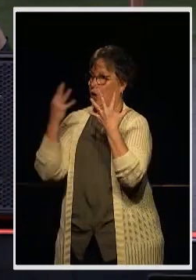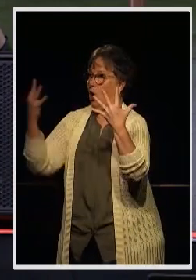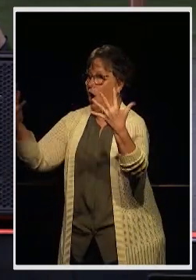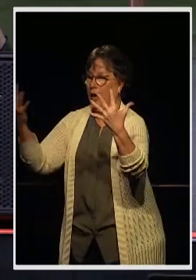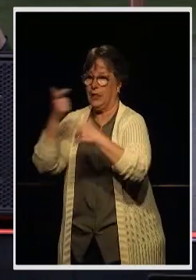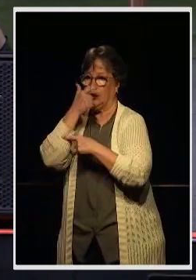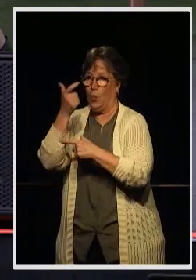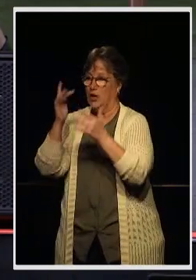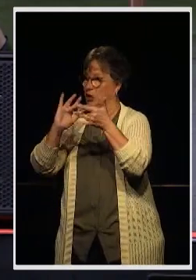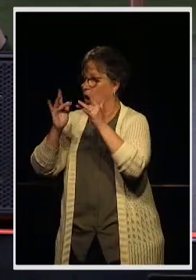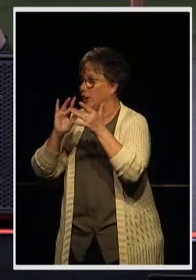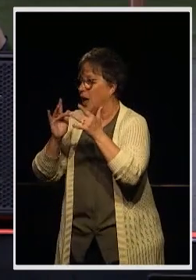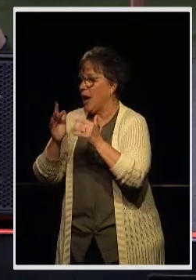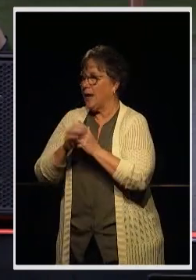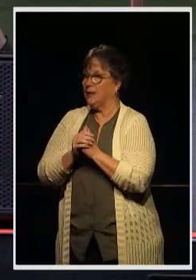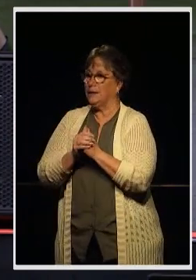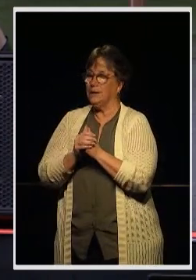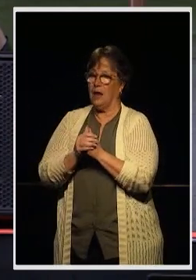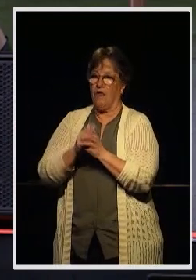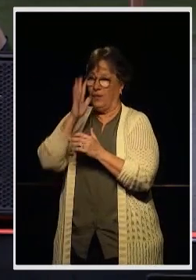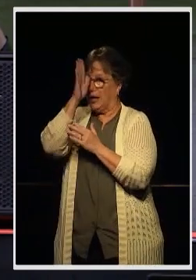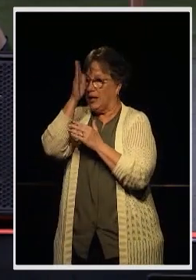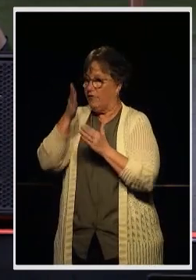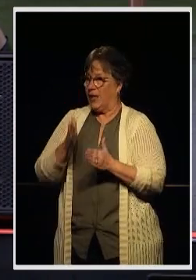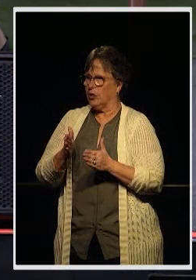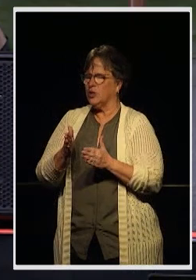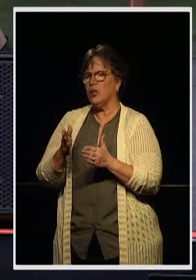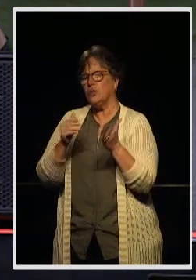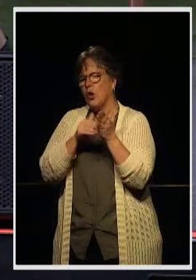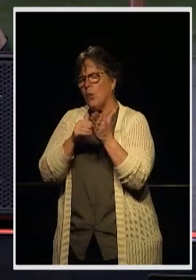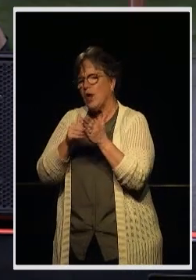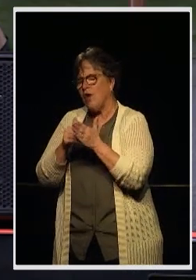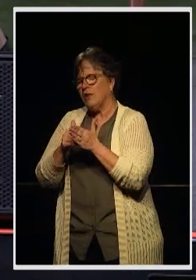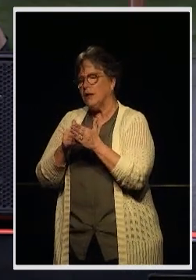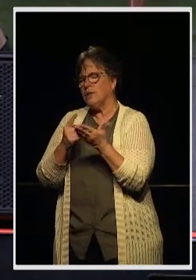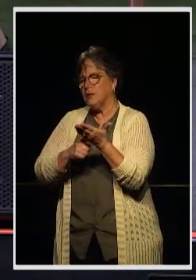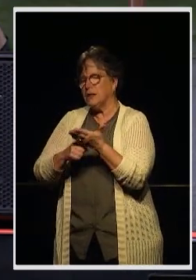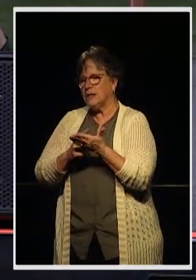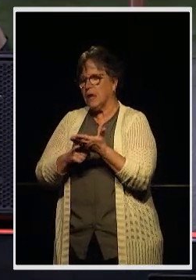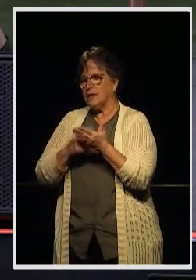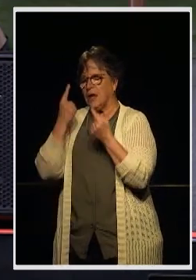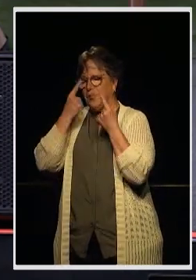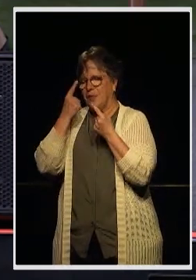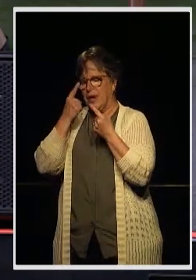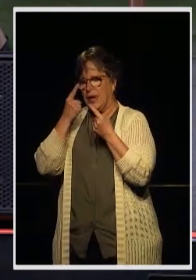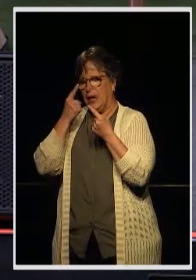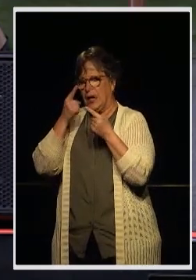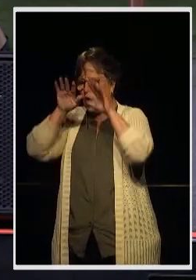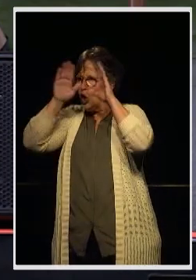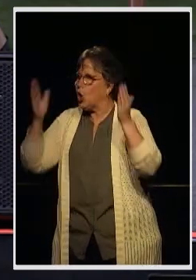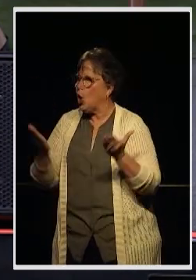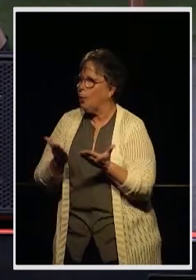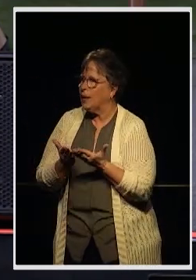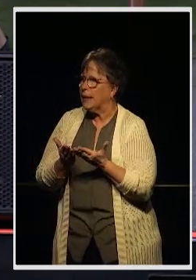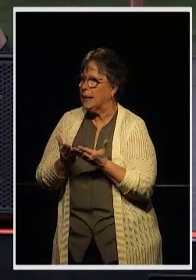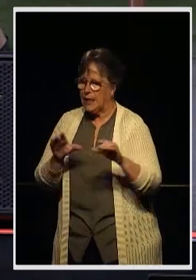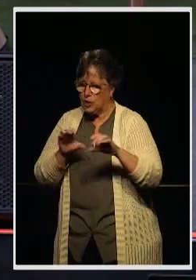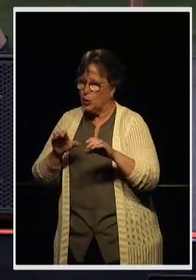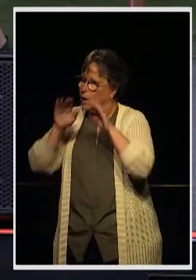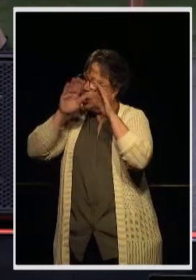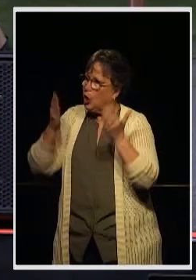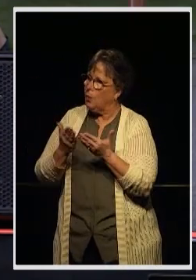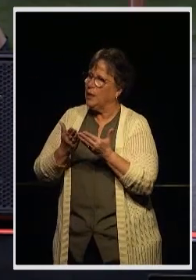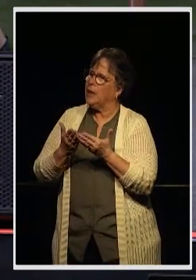innovators. And so we often talk about thinking globally, acting locally, But what advice would you give